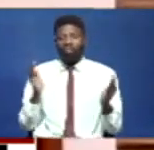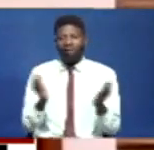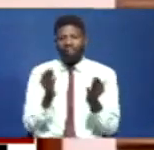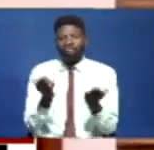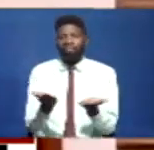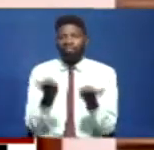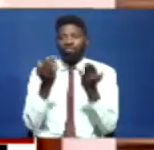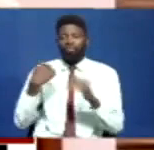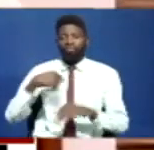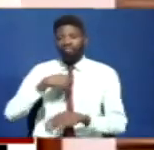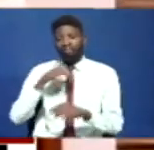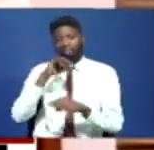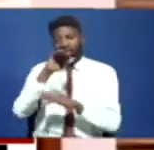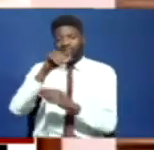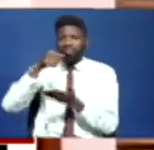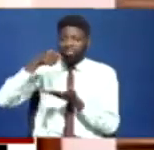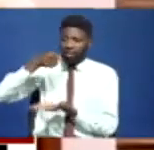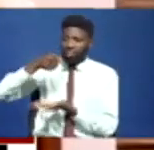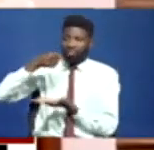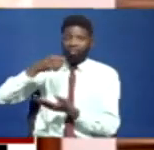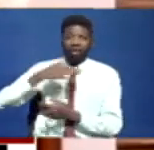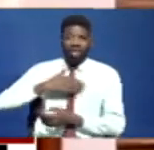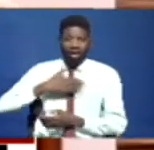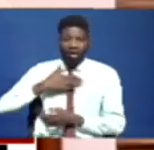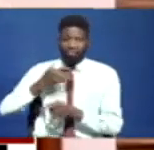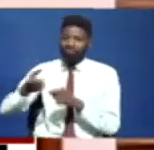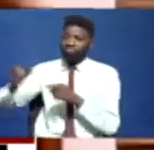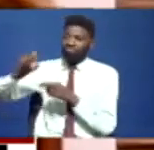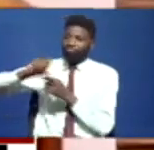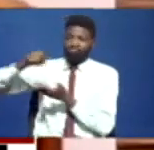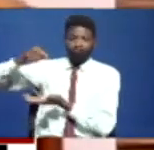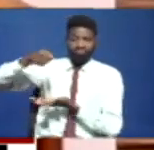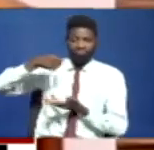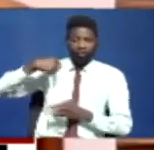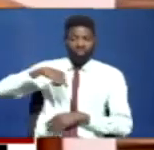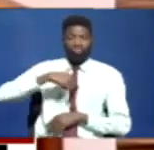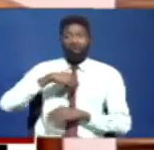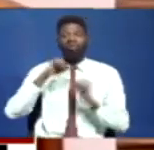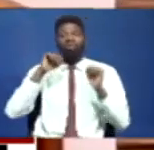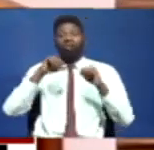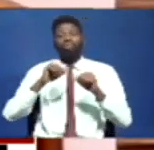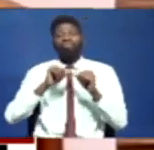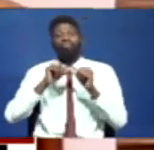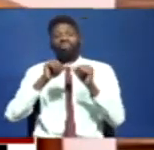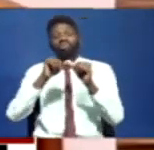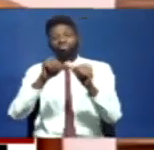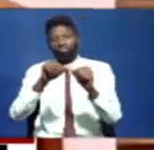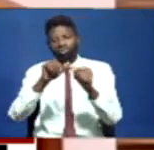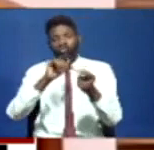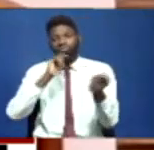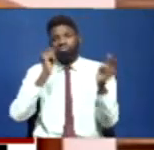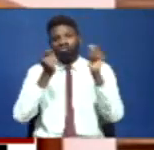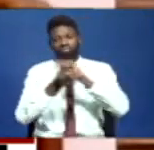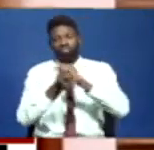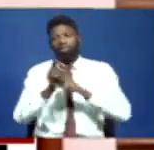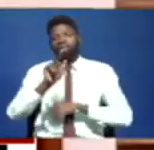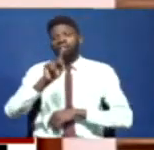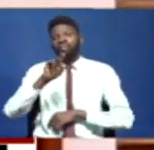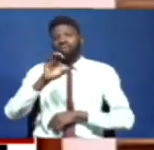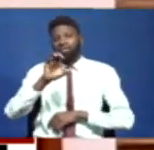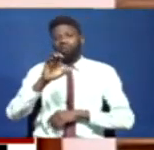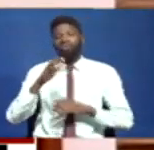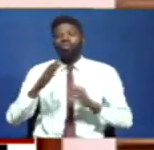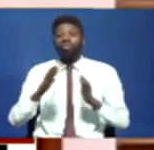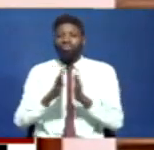our budgetary allocation to enable us continue transforming our national public broadcasting house with modern trends